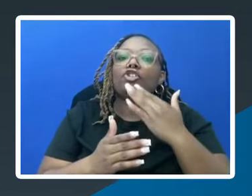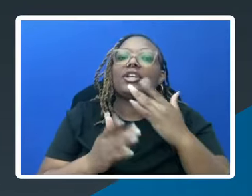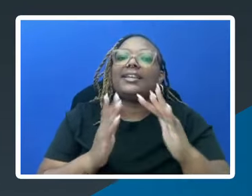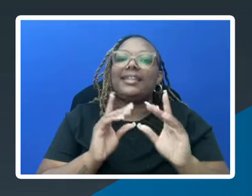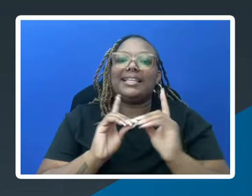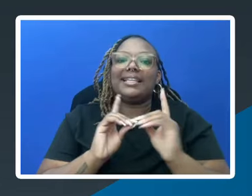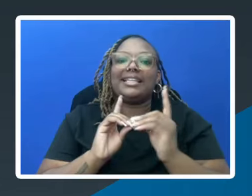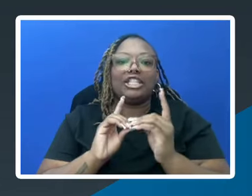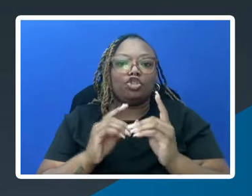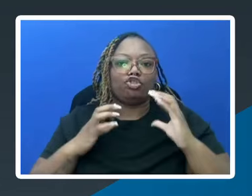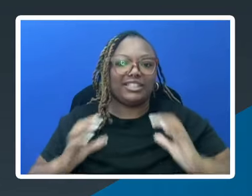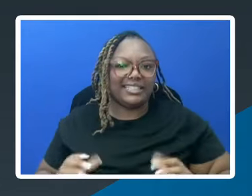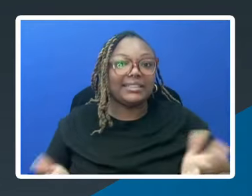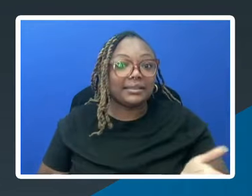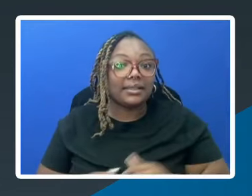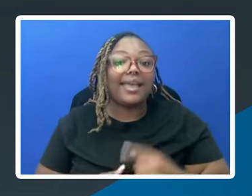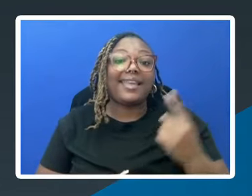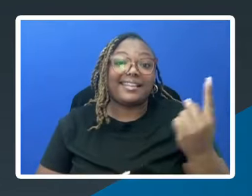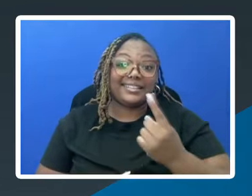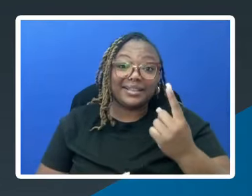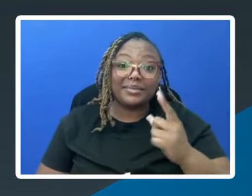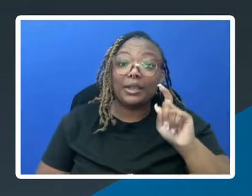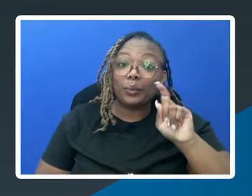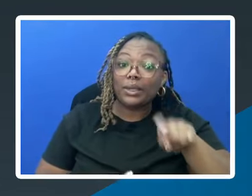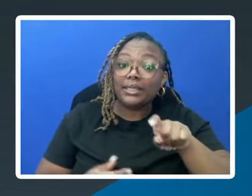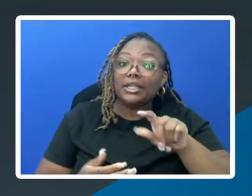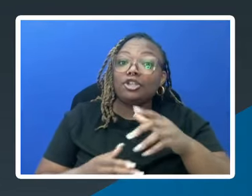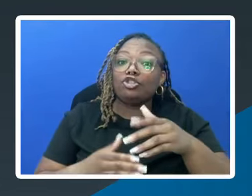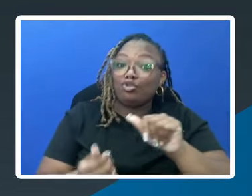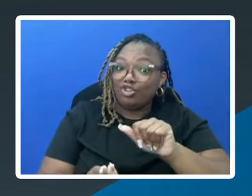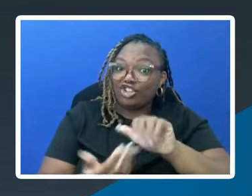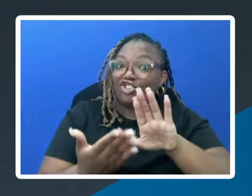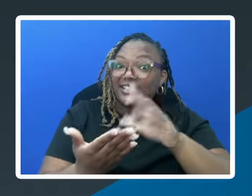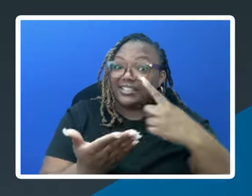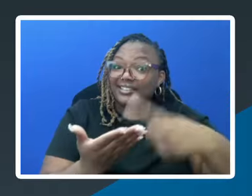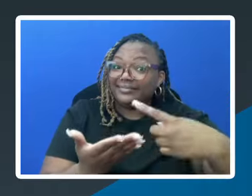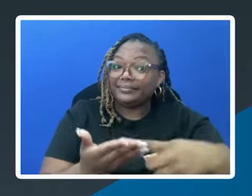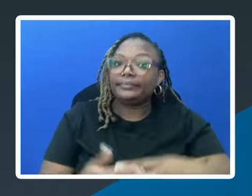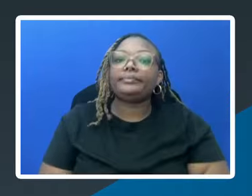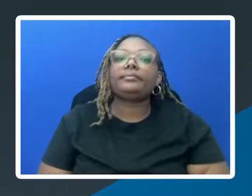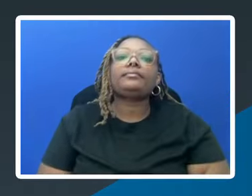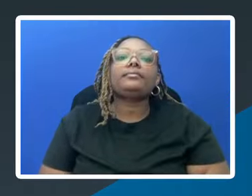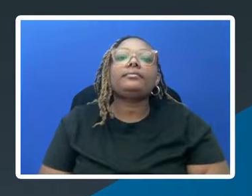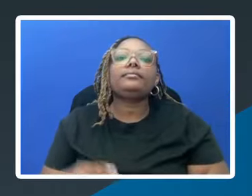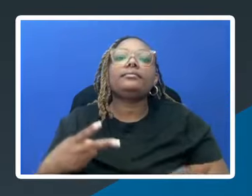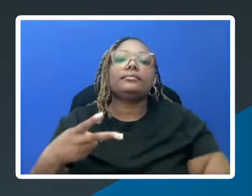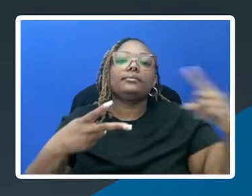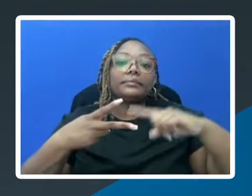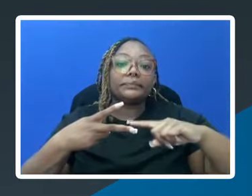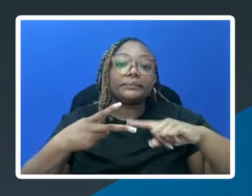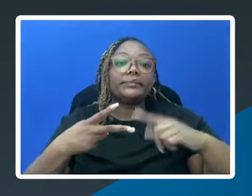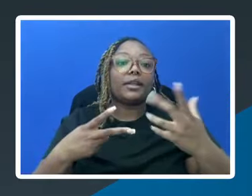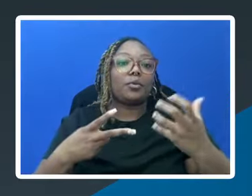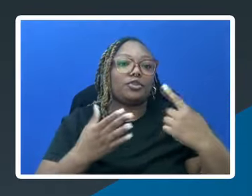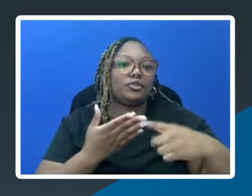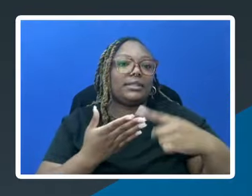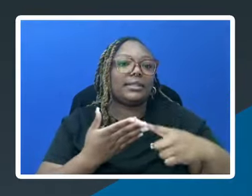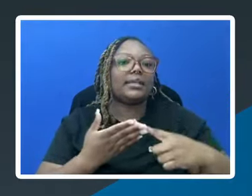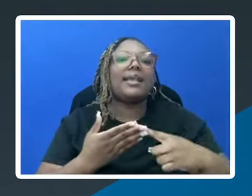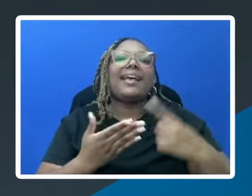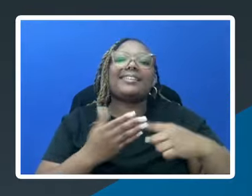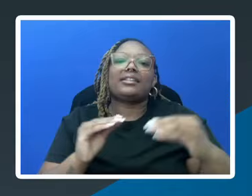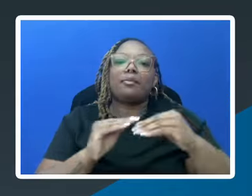that we have to shift. The second part that I want to just bring out a bit, and I talk much more about this in the book, is this idea